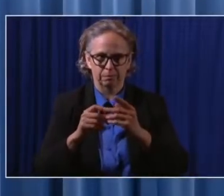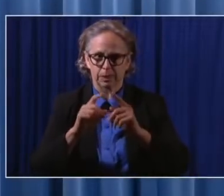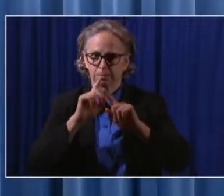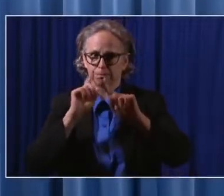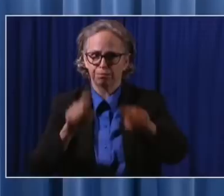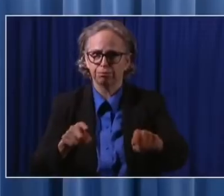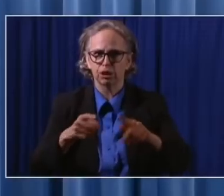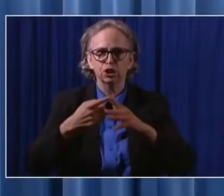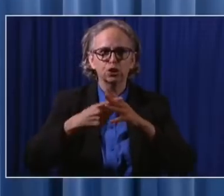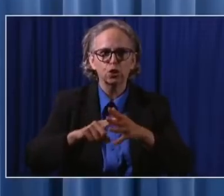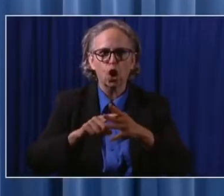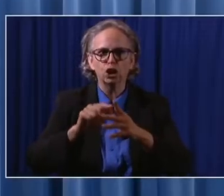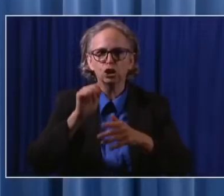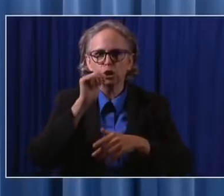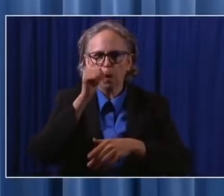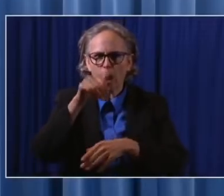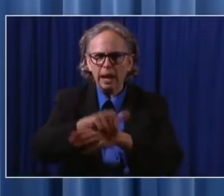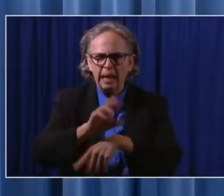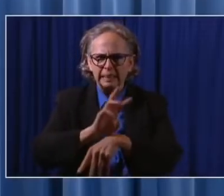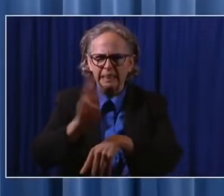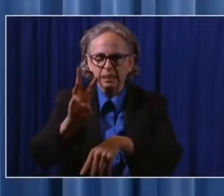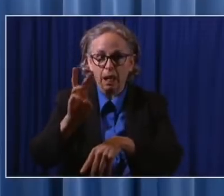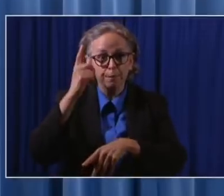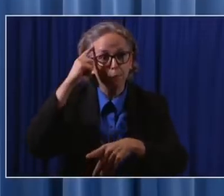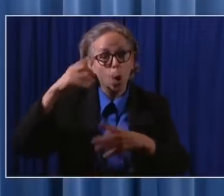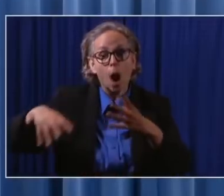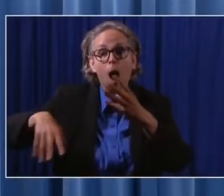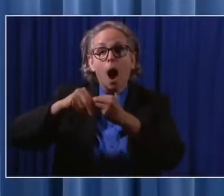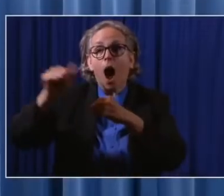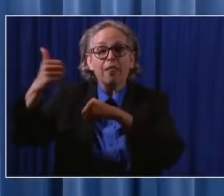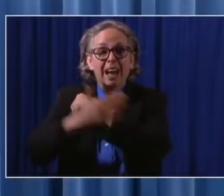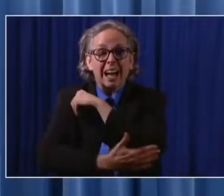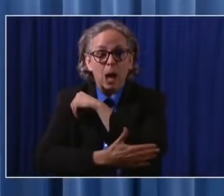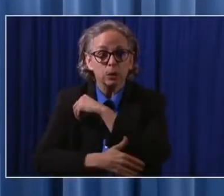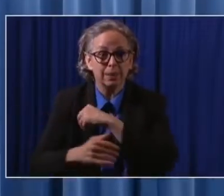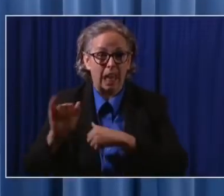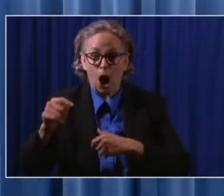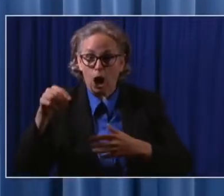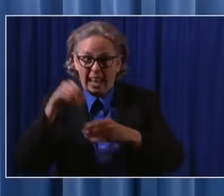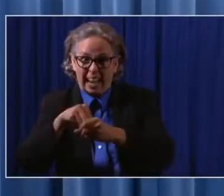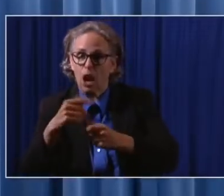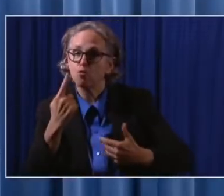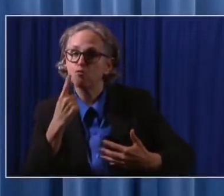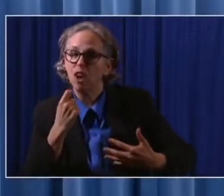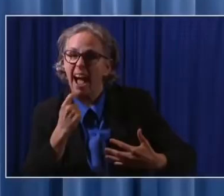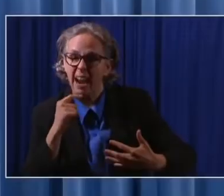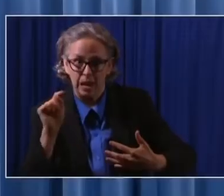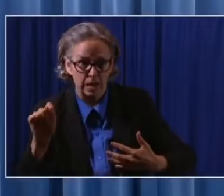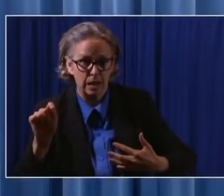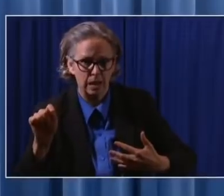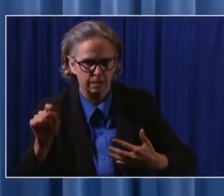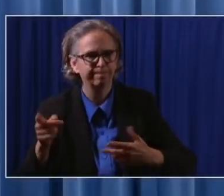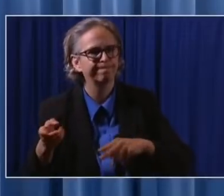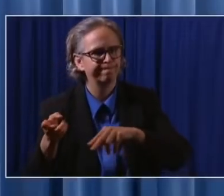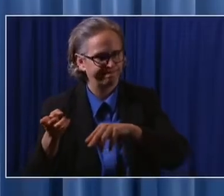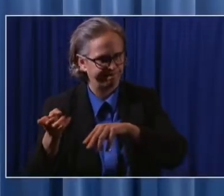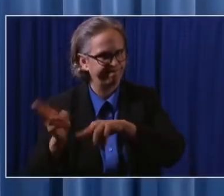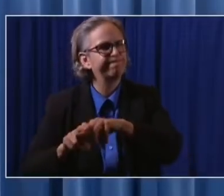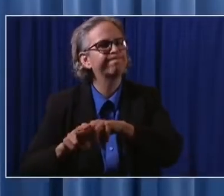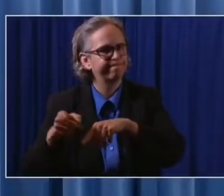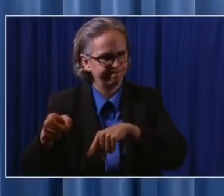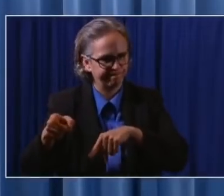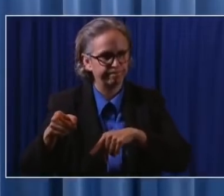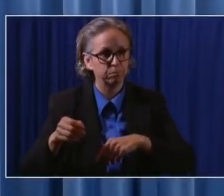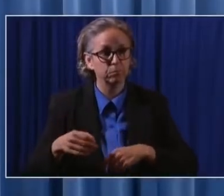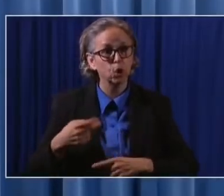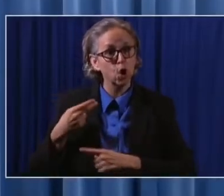for the additional counties. So red counties will go forward. As we saw in Huron County, when a